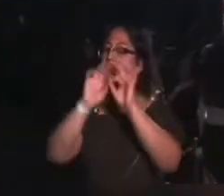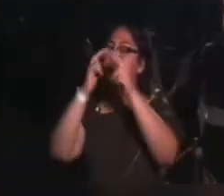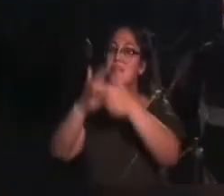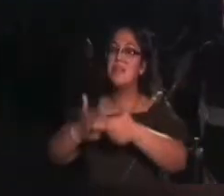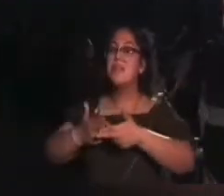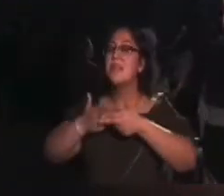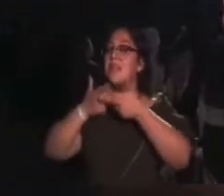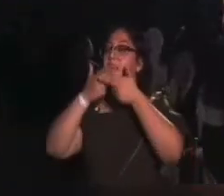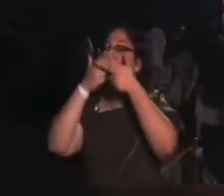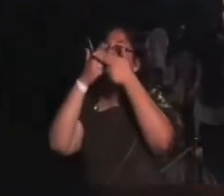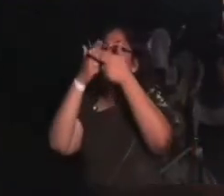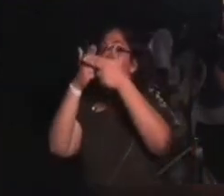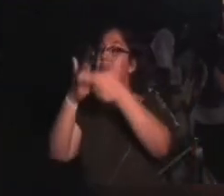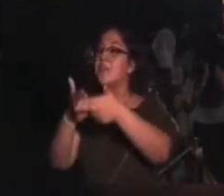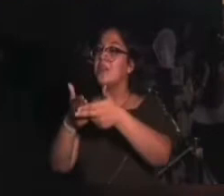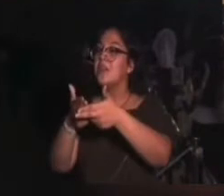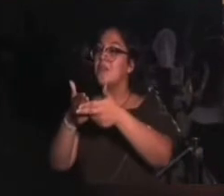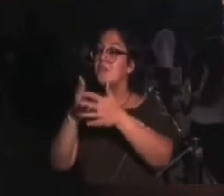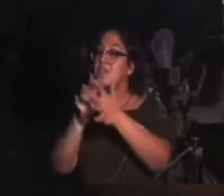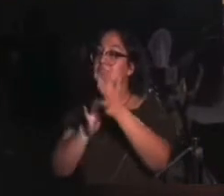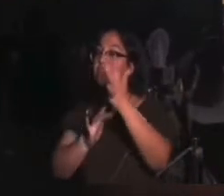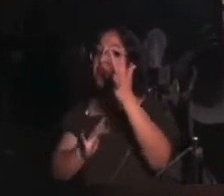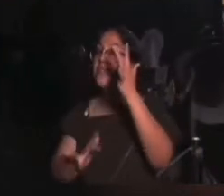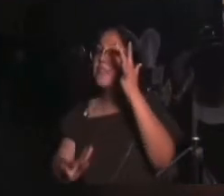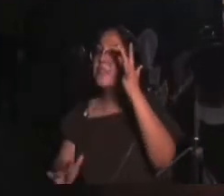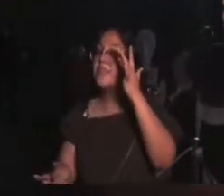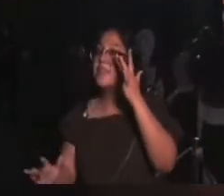de alabar,